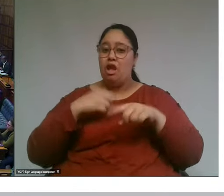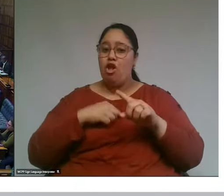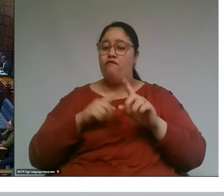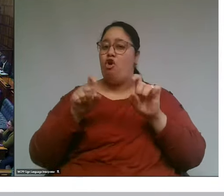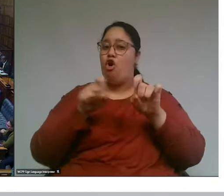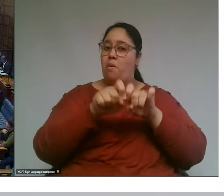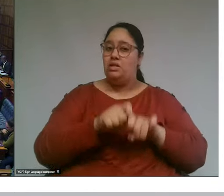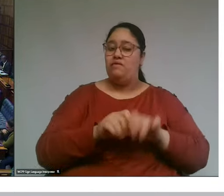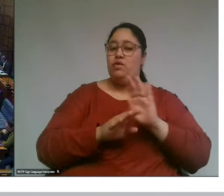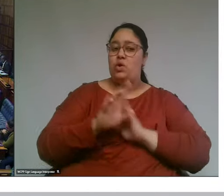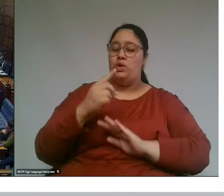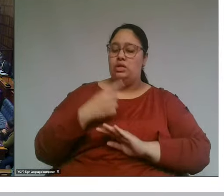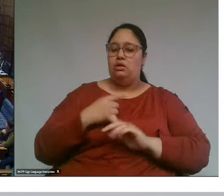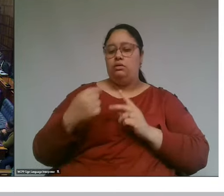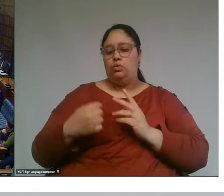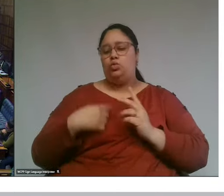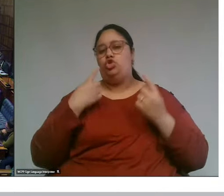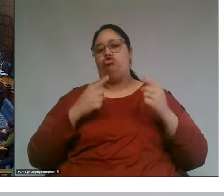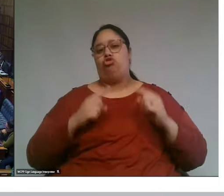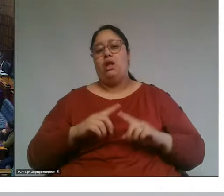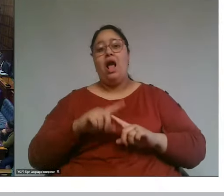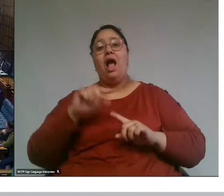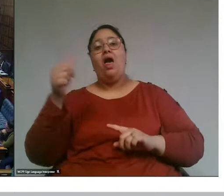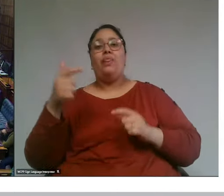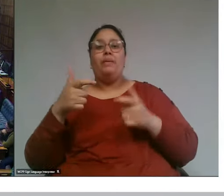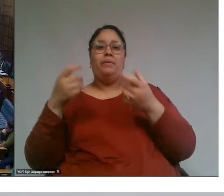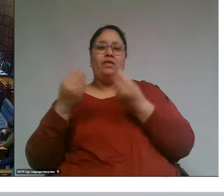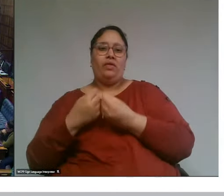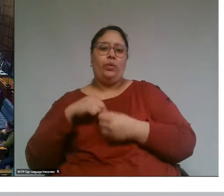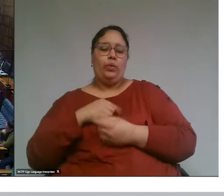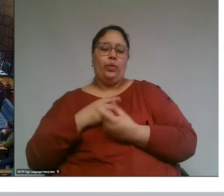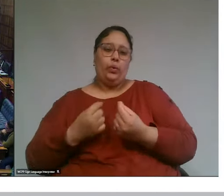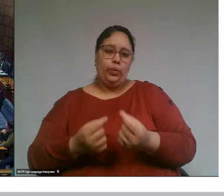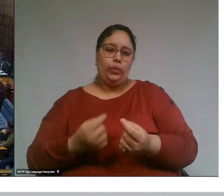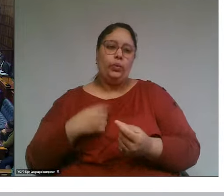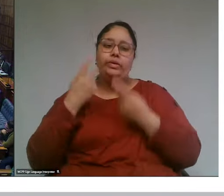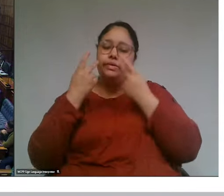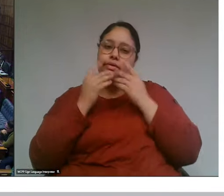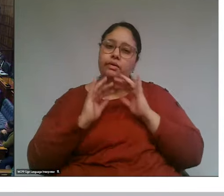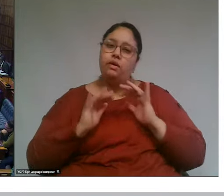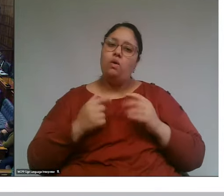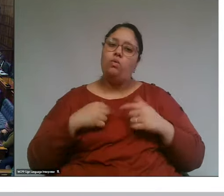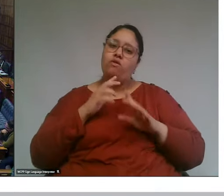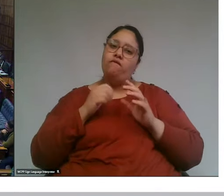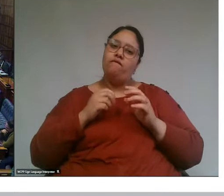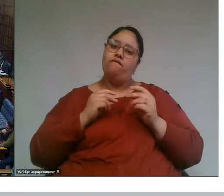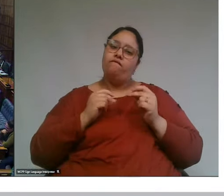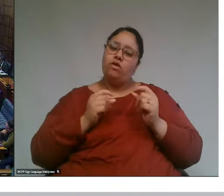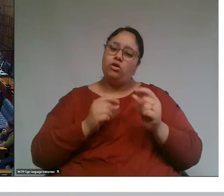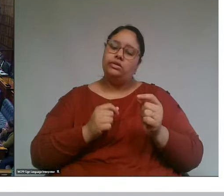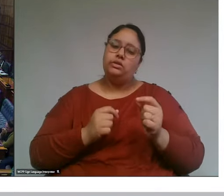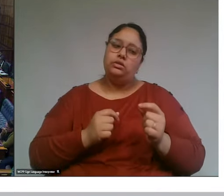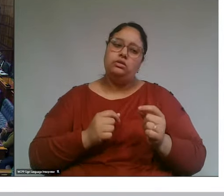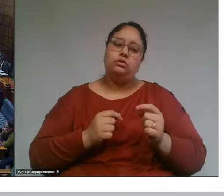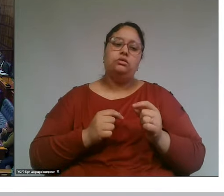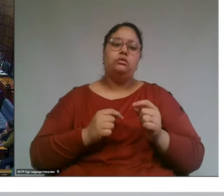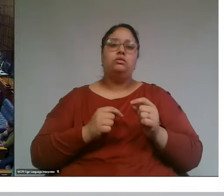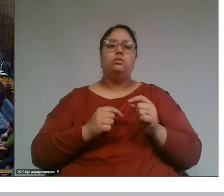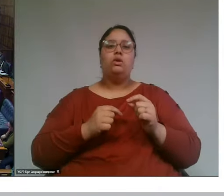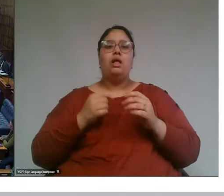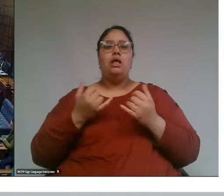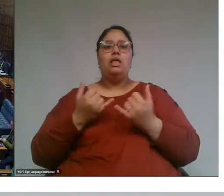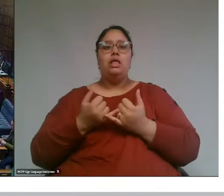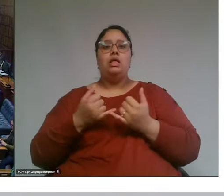competitiveness the other big thing that we want to be doing and we we going to see how how we can faster track this one is to like in